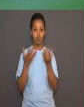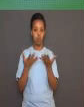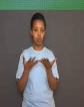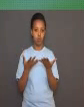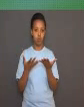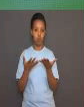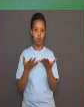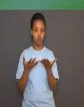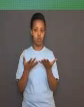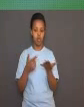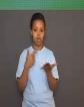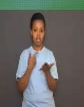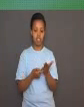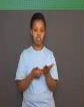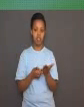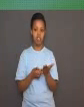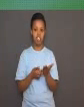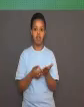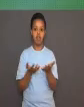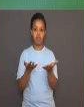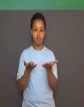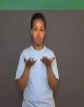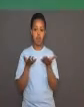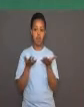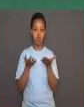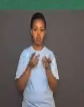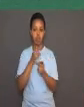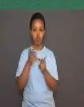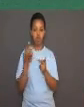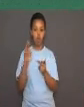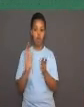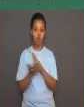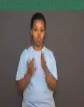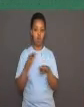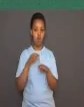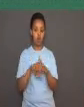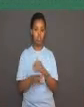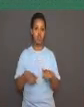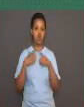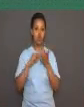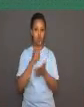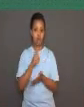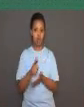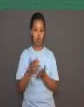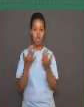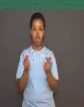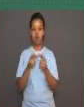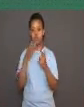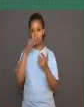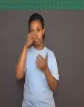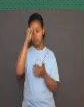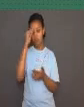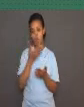stay in these more favorable conditions. Let us review what we have just learned with an